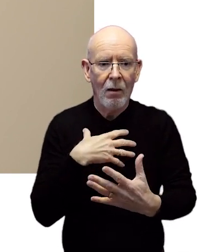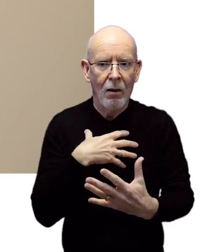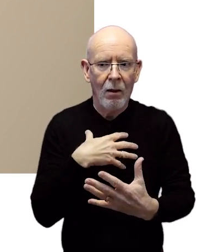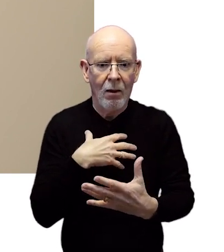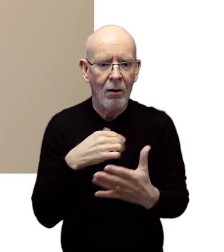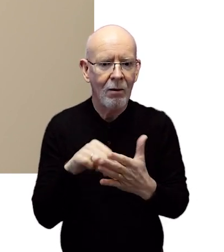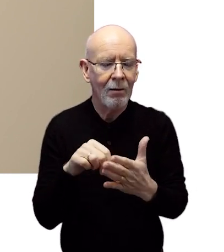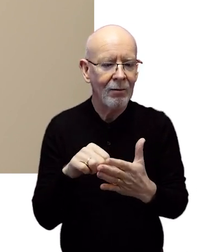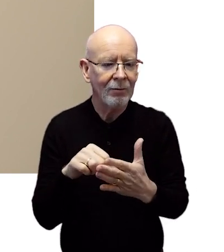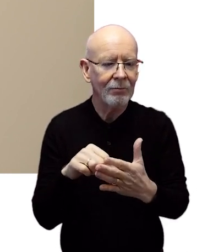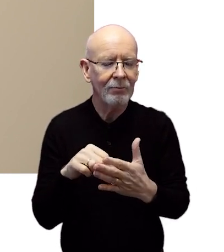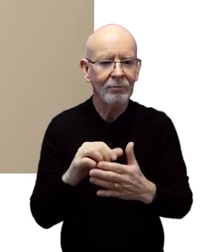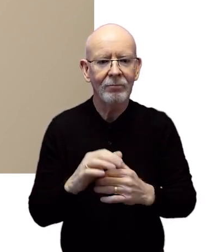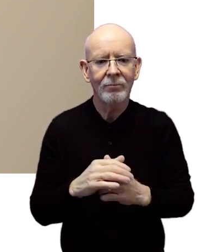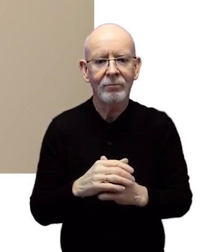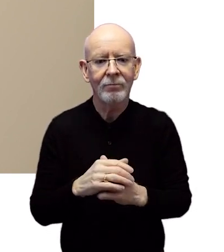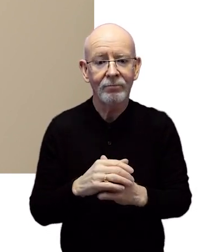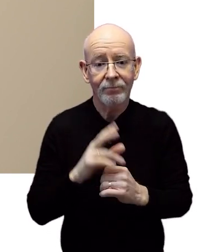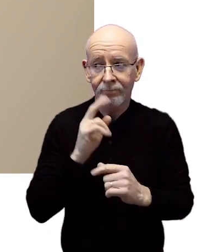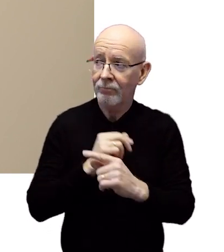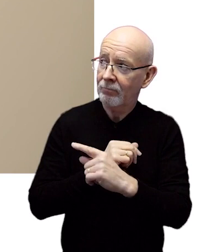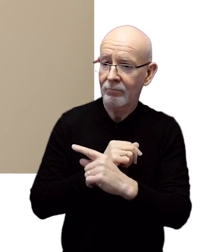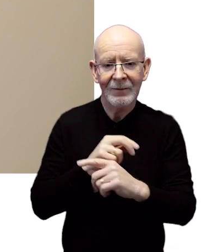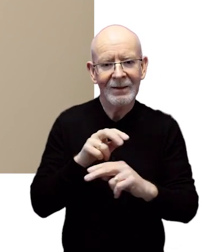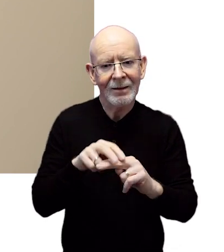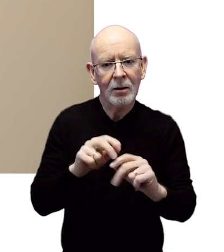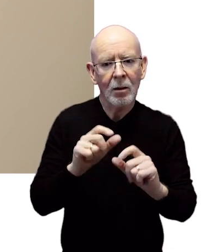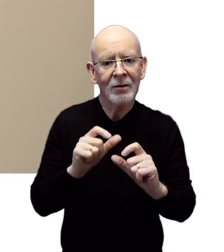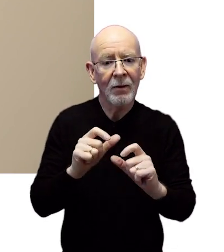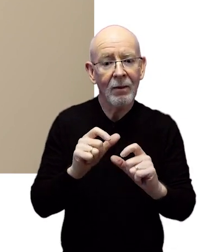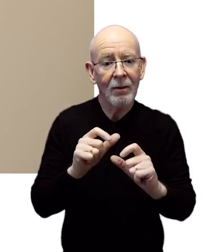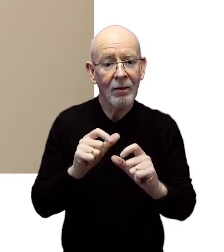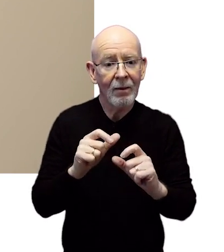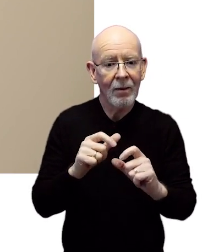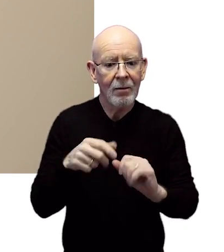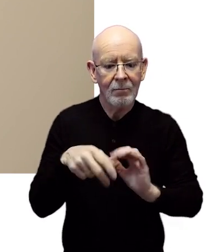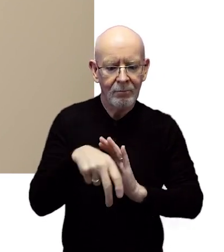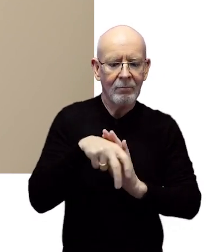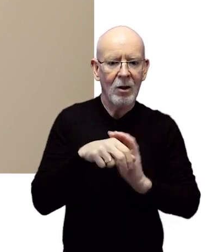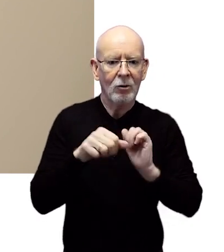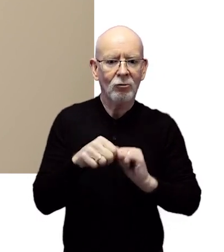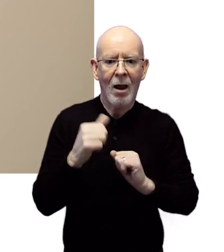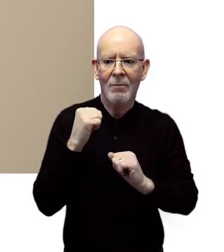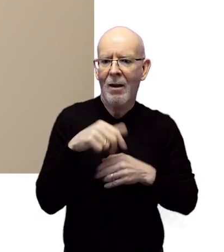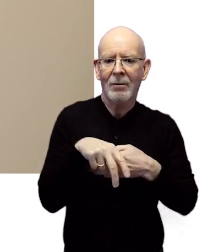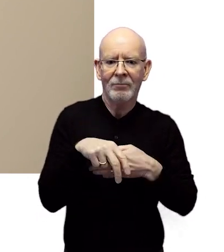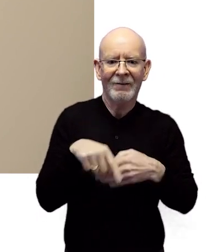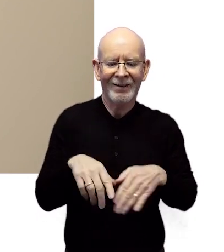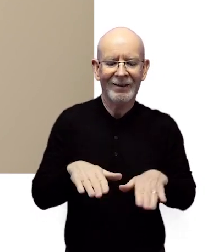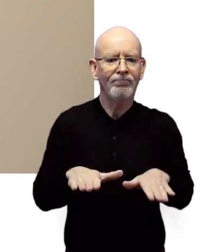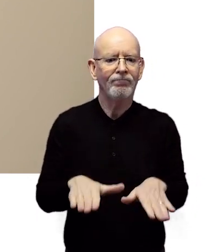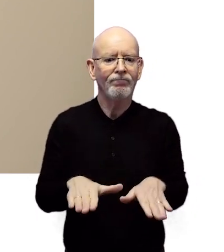breath. Emma is sitting comfortably and she is well supported with her back against a chair and her feet on the